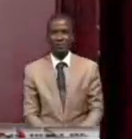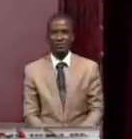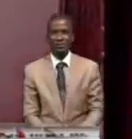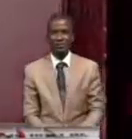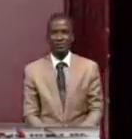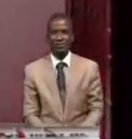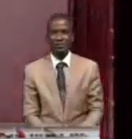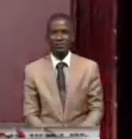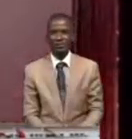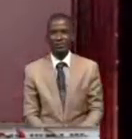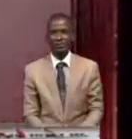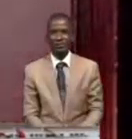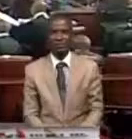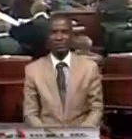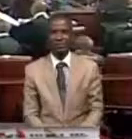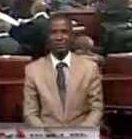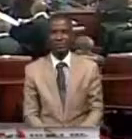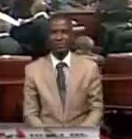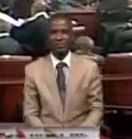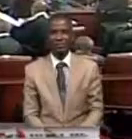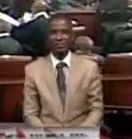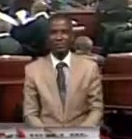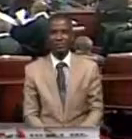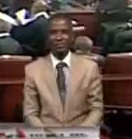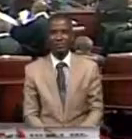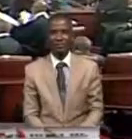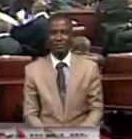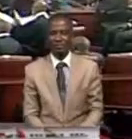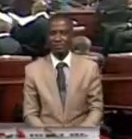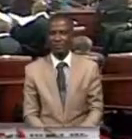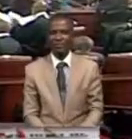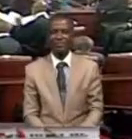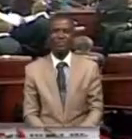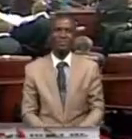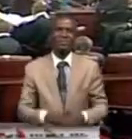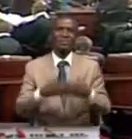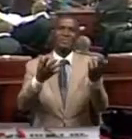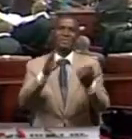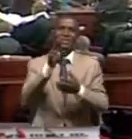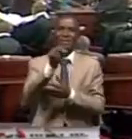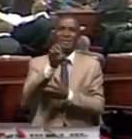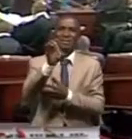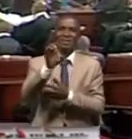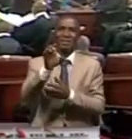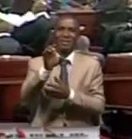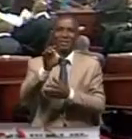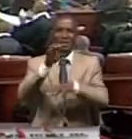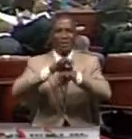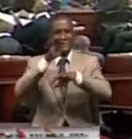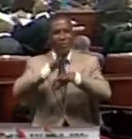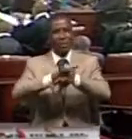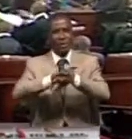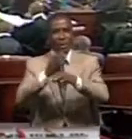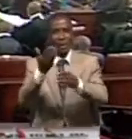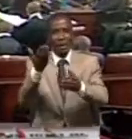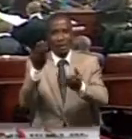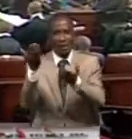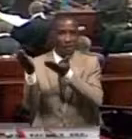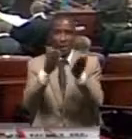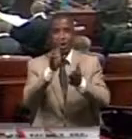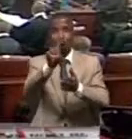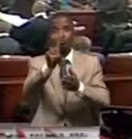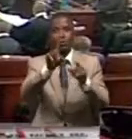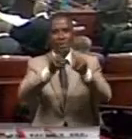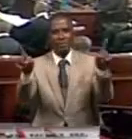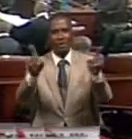Mr. Akutampa, Yes, my lady. Mr. Sidun Petition tended to Yes. headed Eastern region.